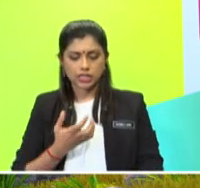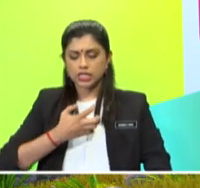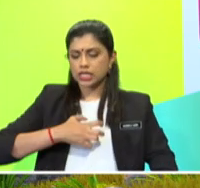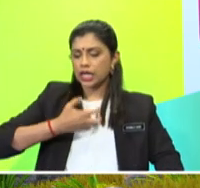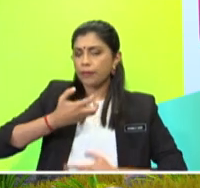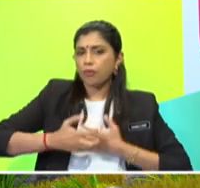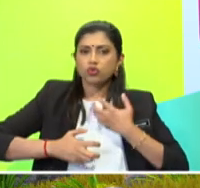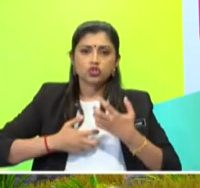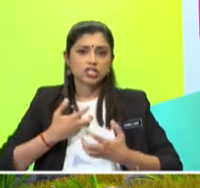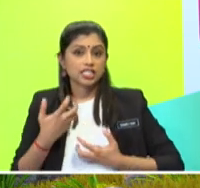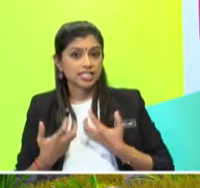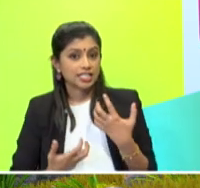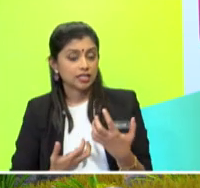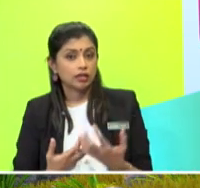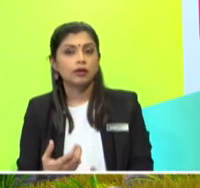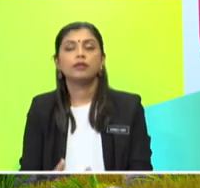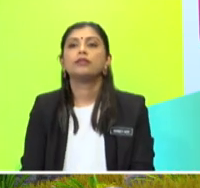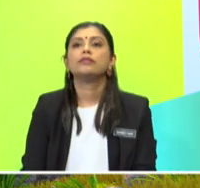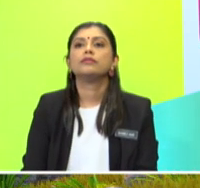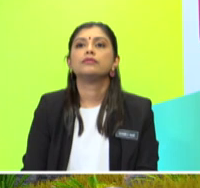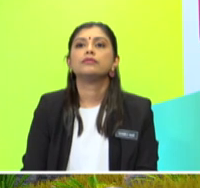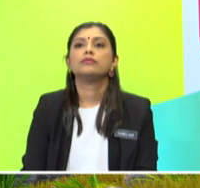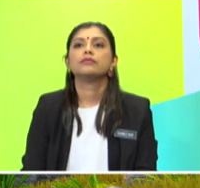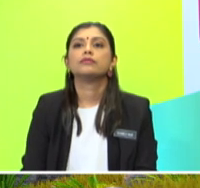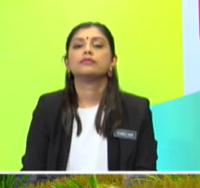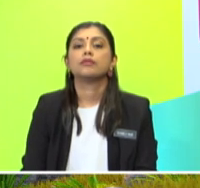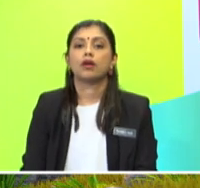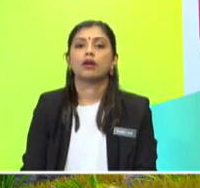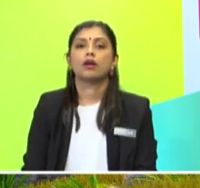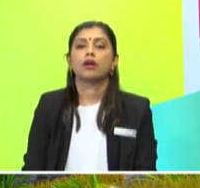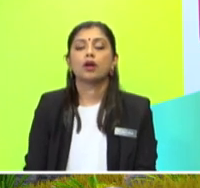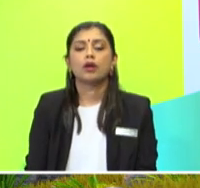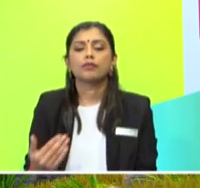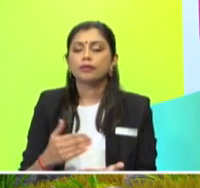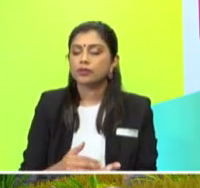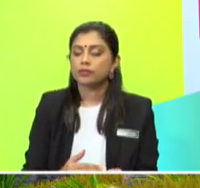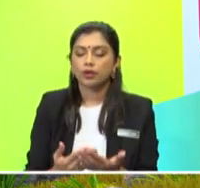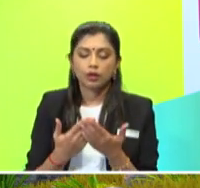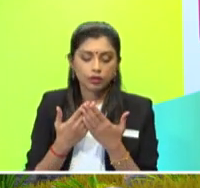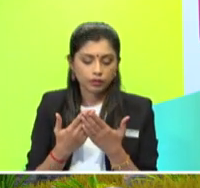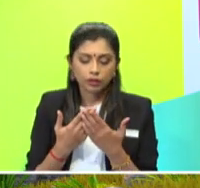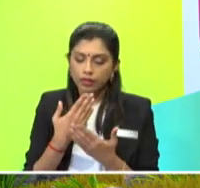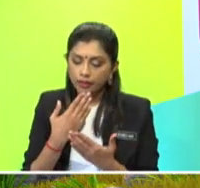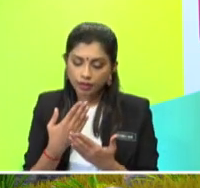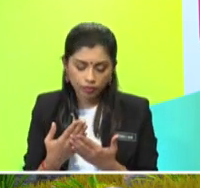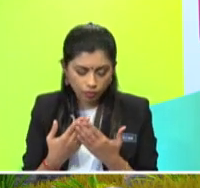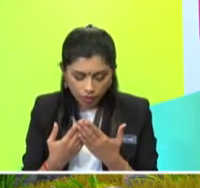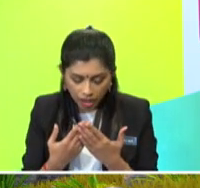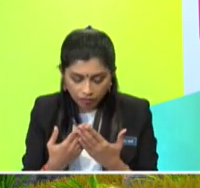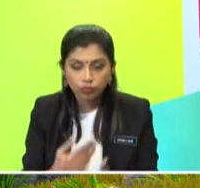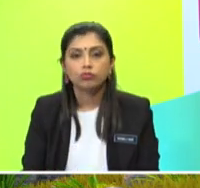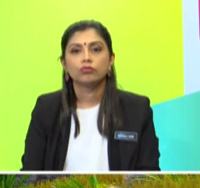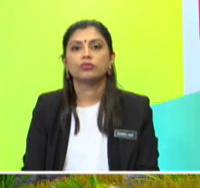Feelings and emotions. Good. My VA is be more grateful. Be more grateful.